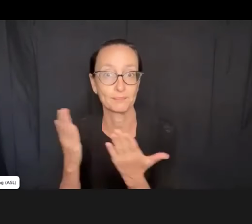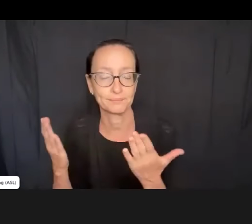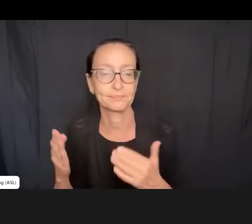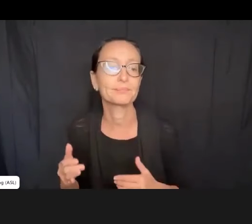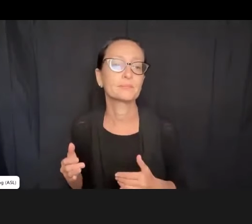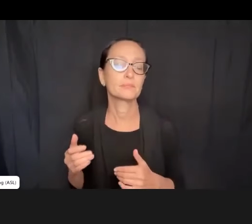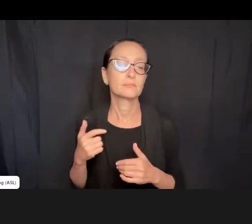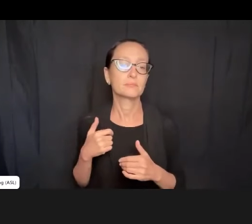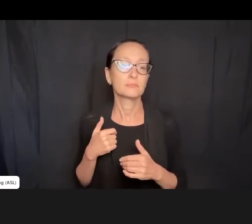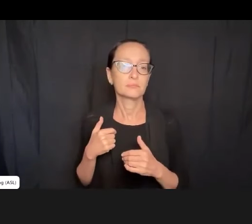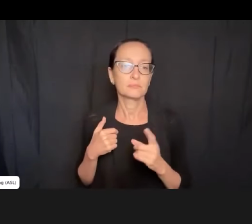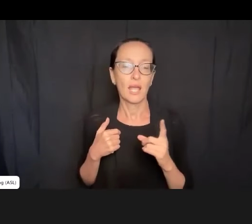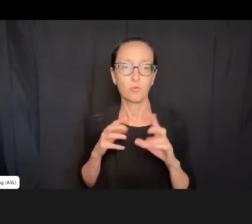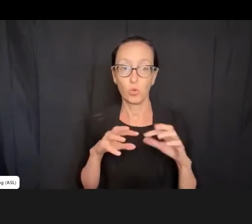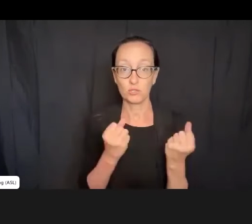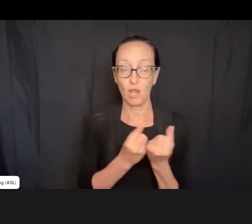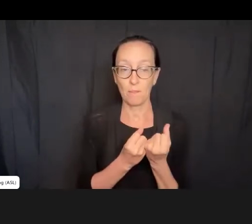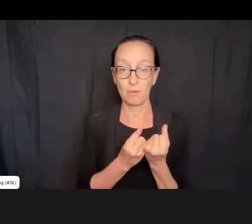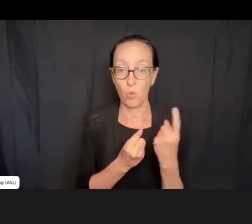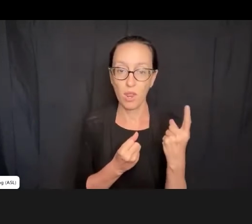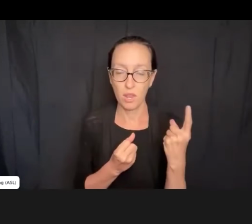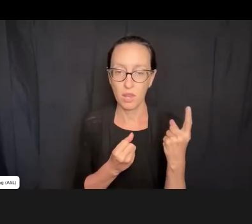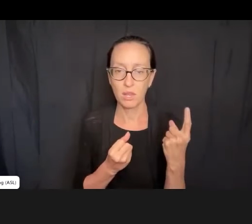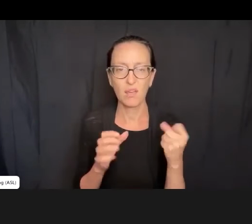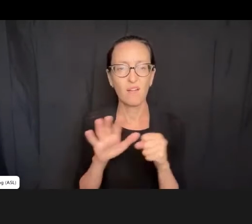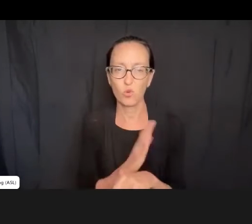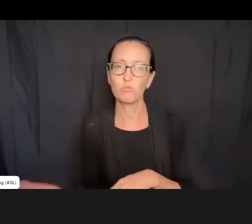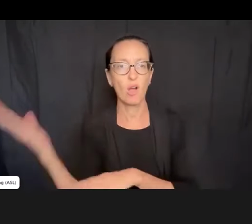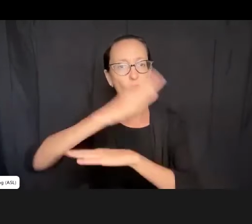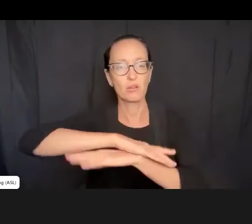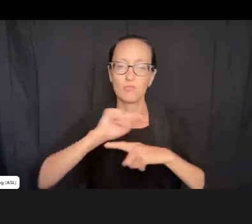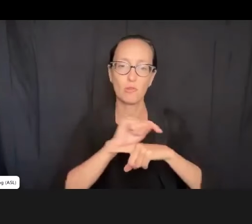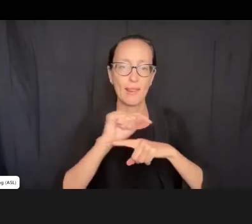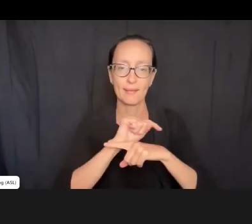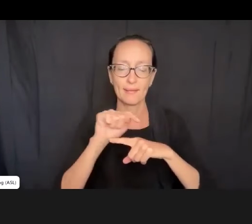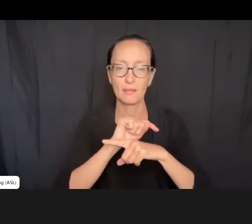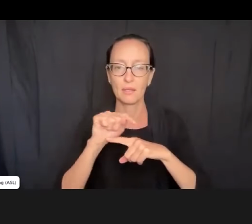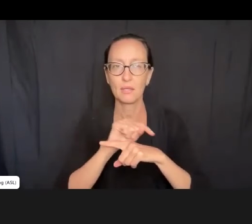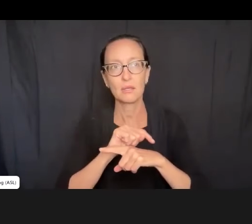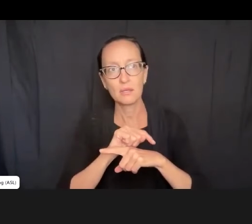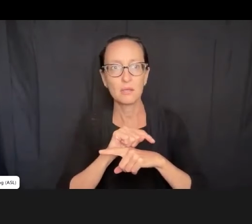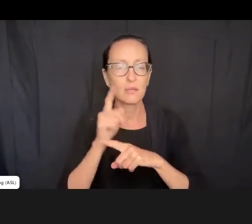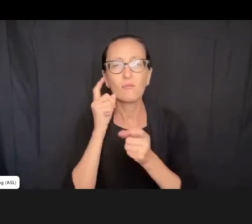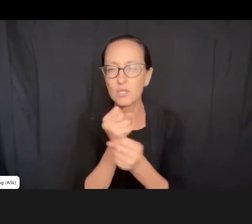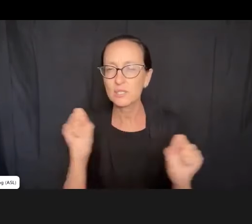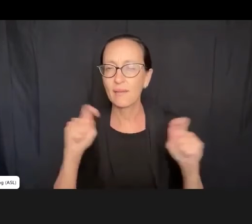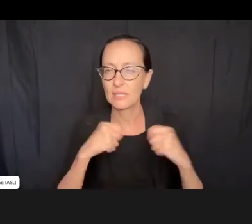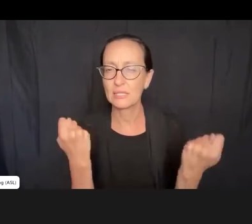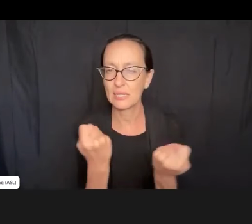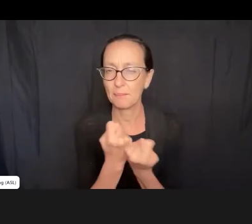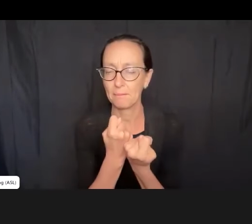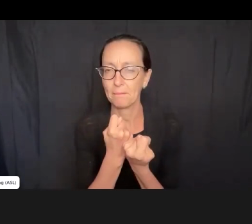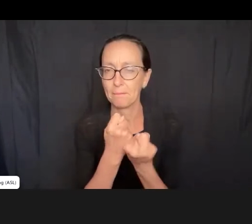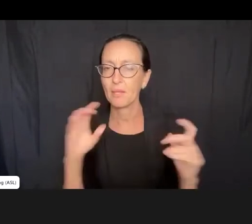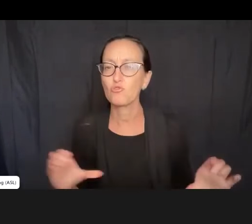basically comprise Prepare. There is a workshop one, which is a full day training, pretty much for safety teams and crisis teams. And